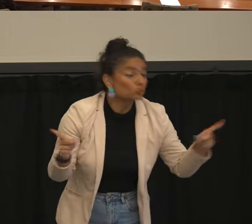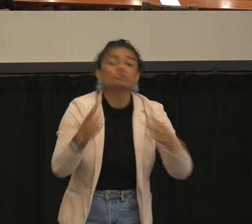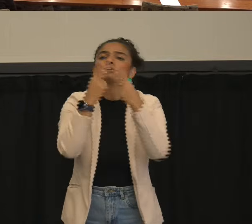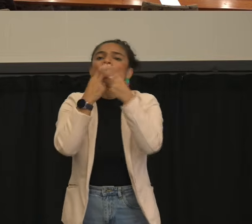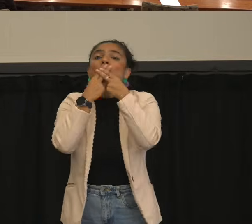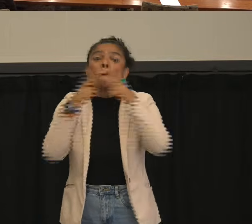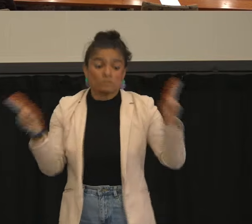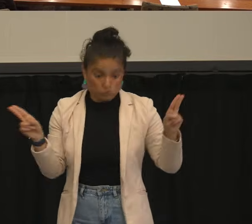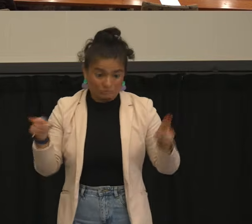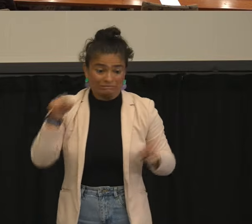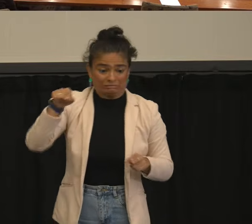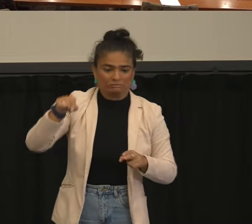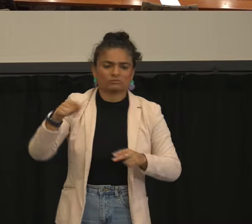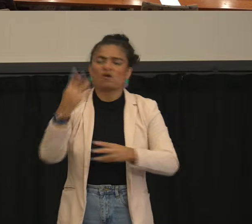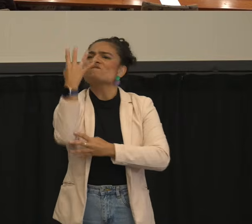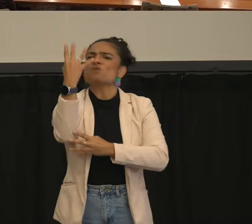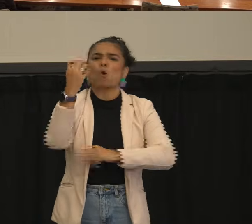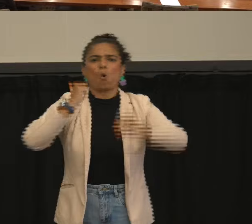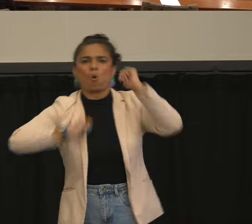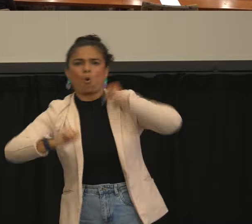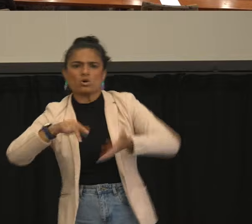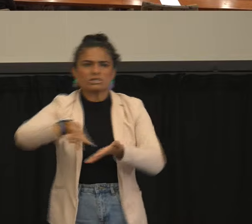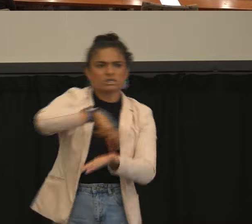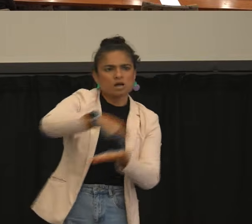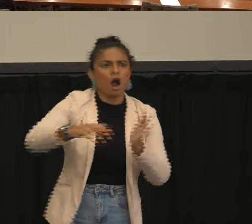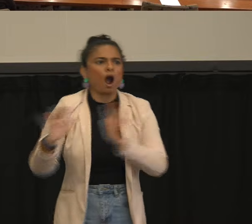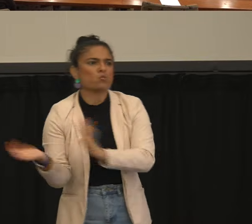YouTube. Unmute.